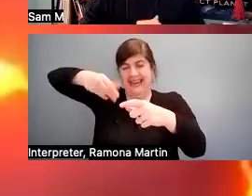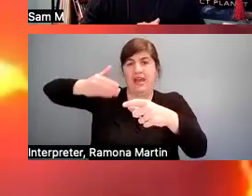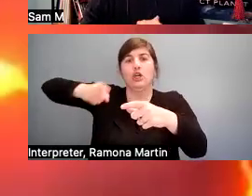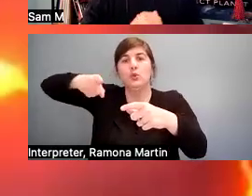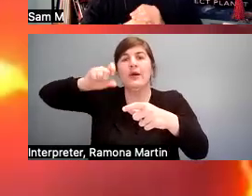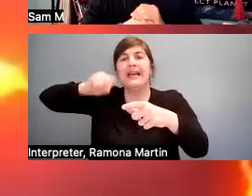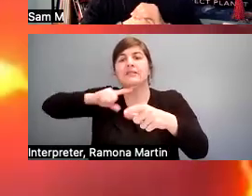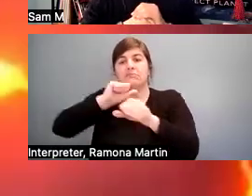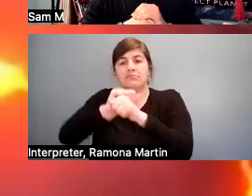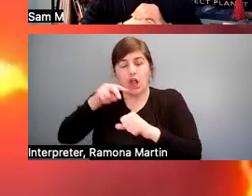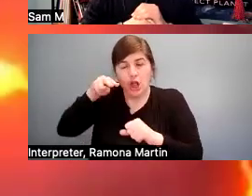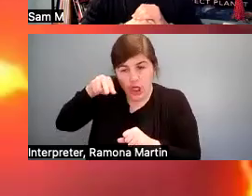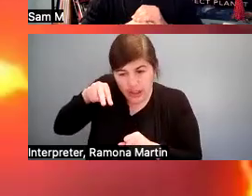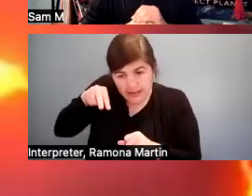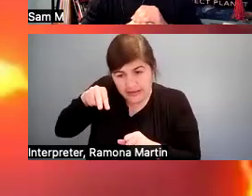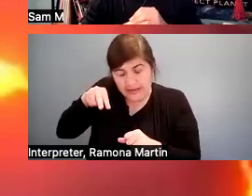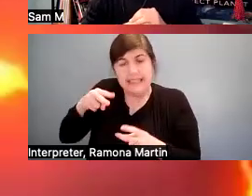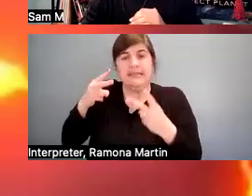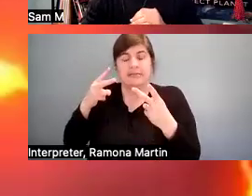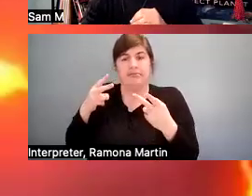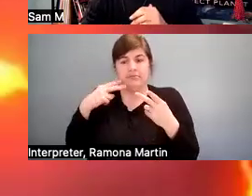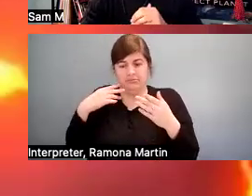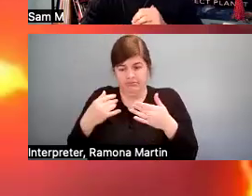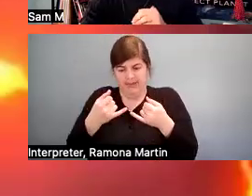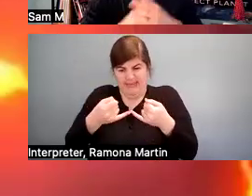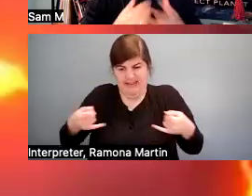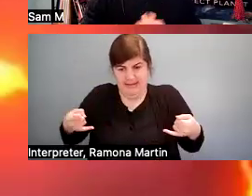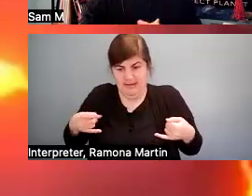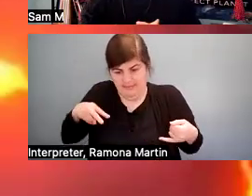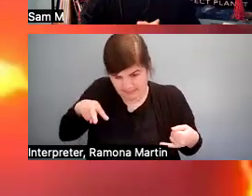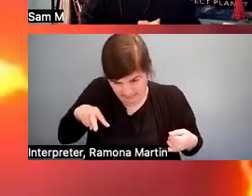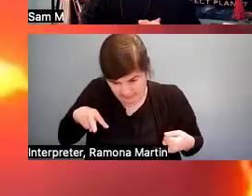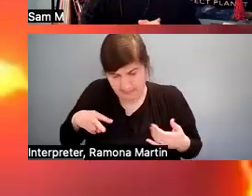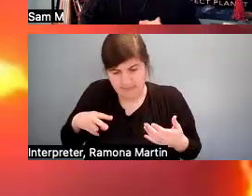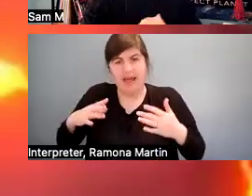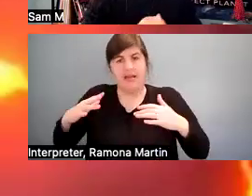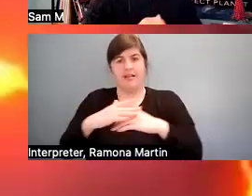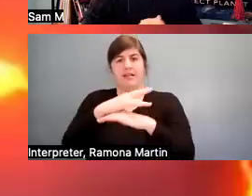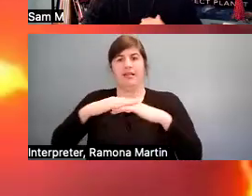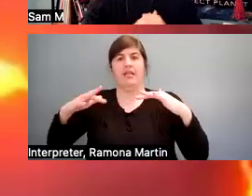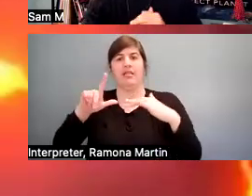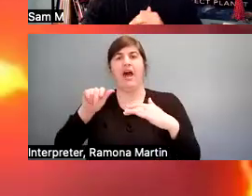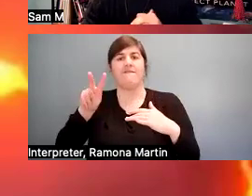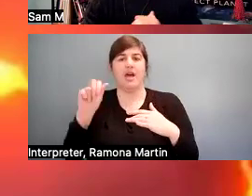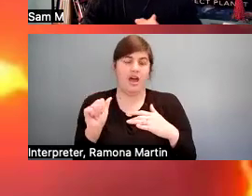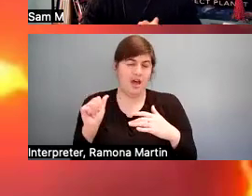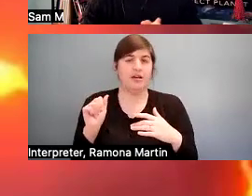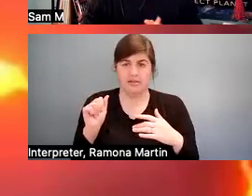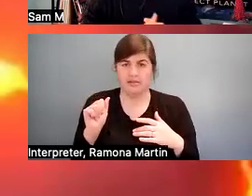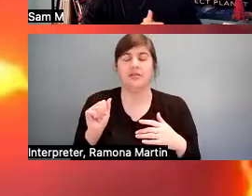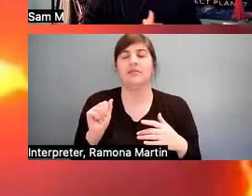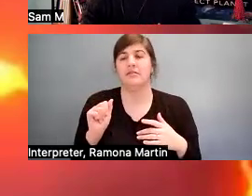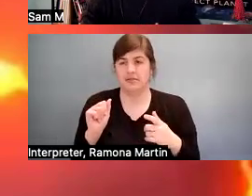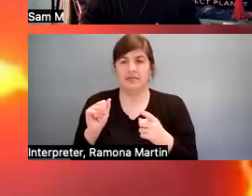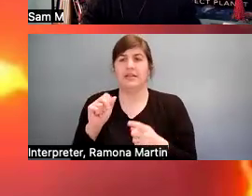look over and you are basically looking right down into lava just beneath your feet. And that was on Kilauea volcano